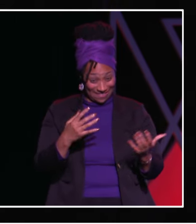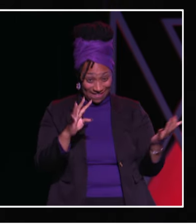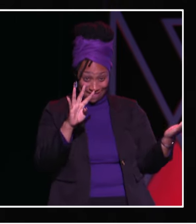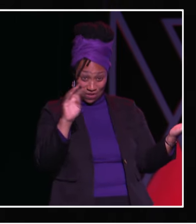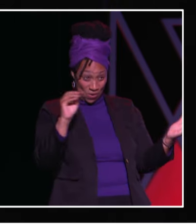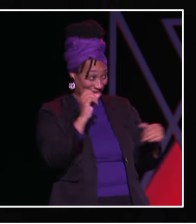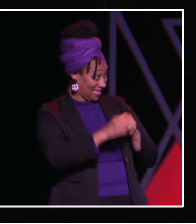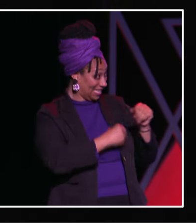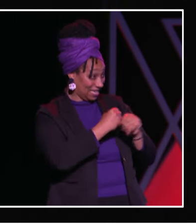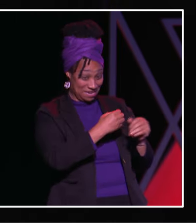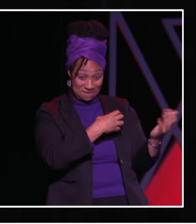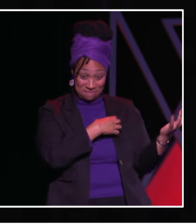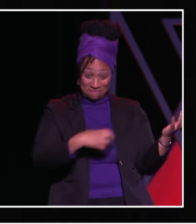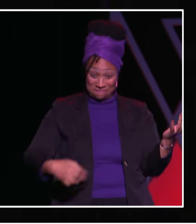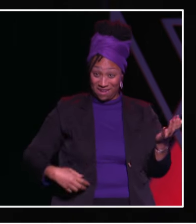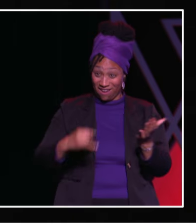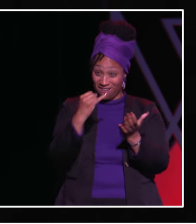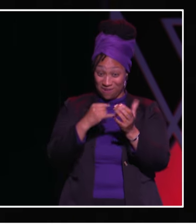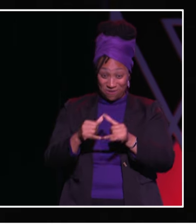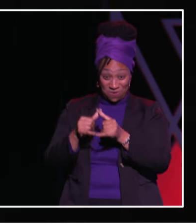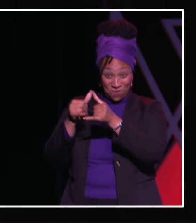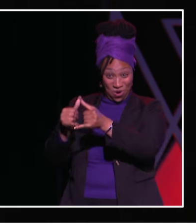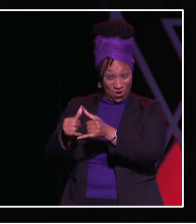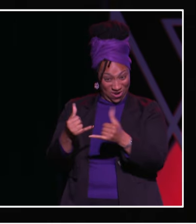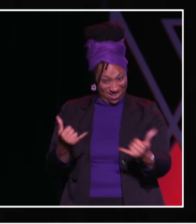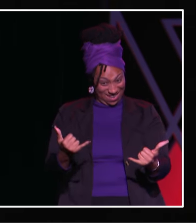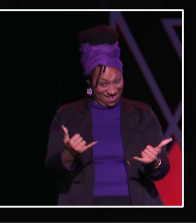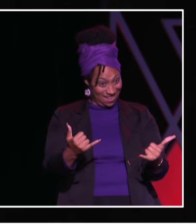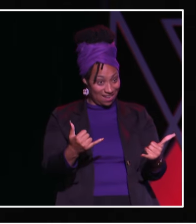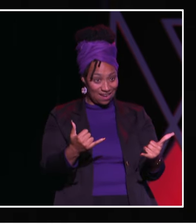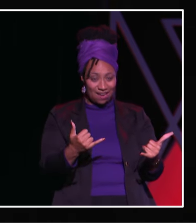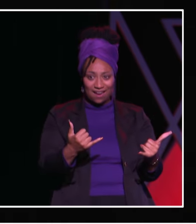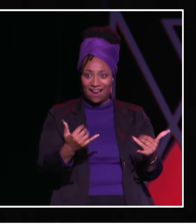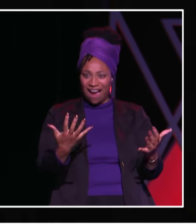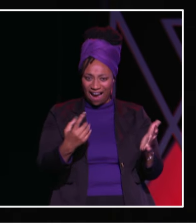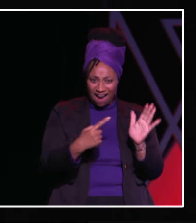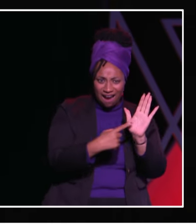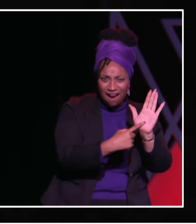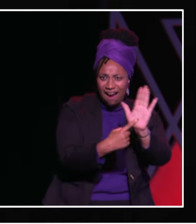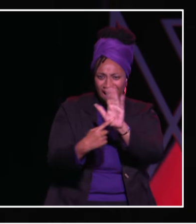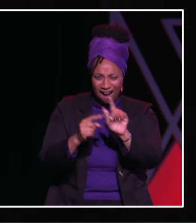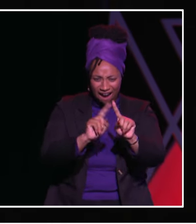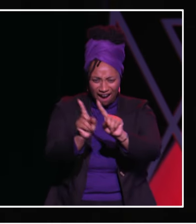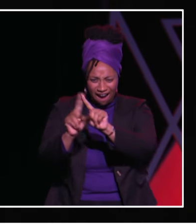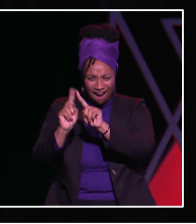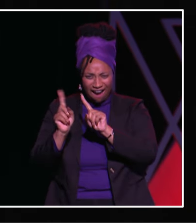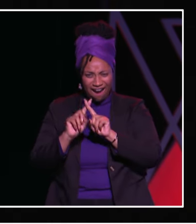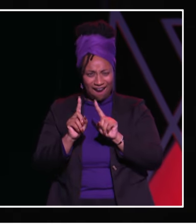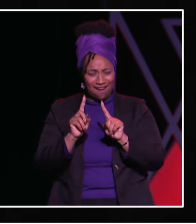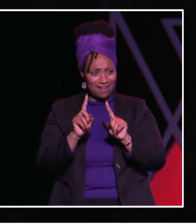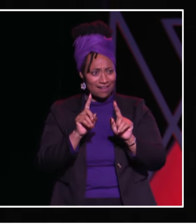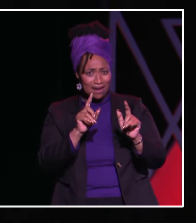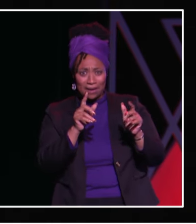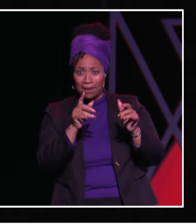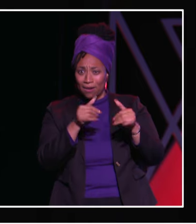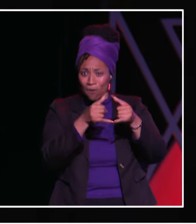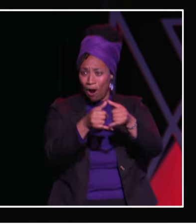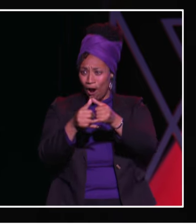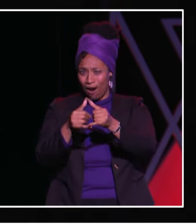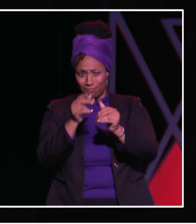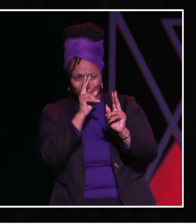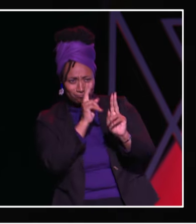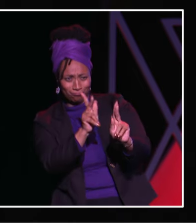and organizations who have shared and shaped the soul of our city. So to all of this